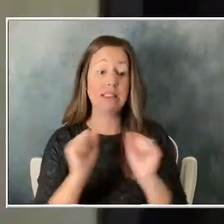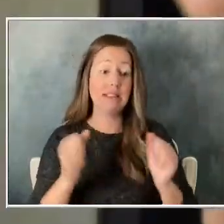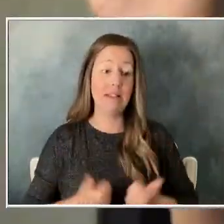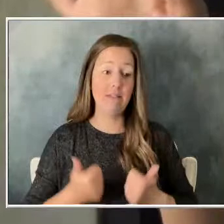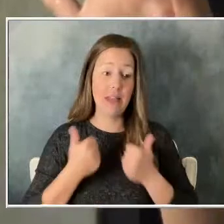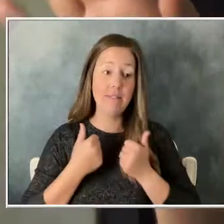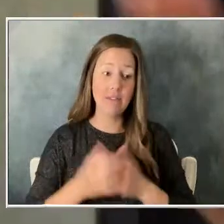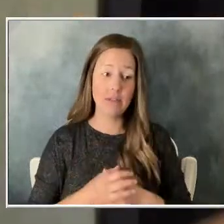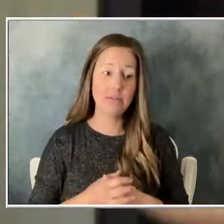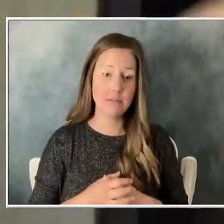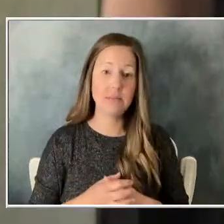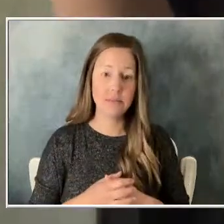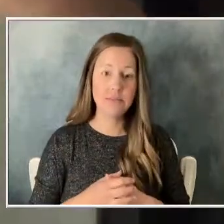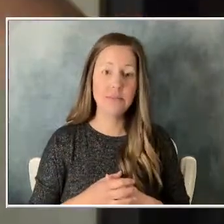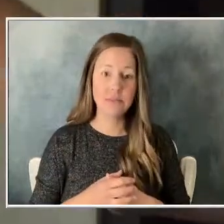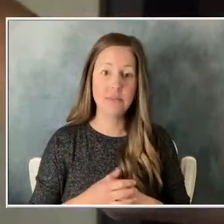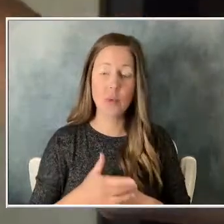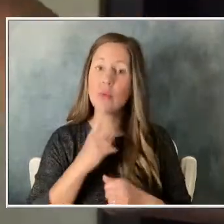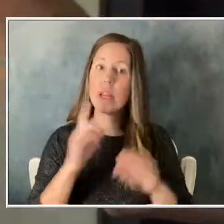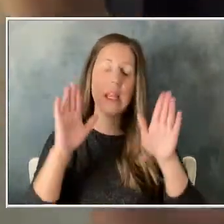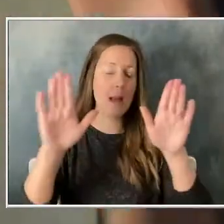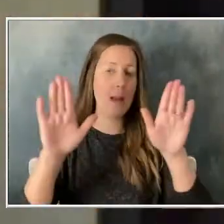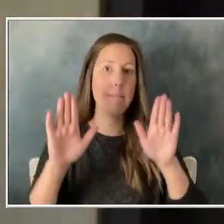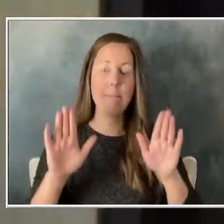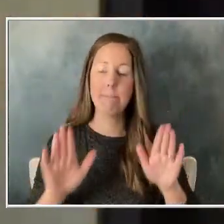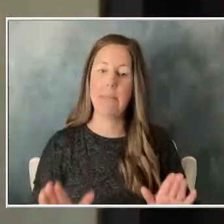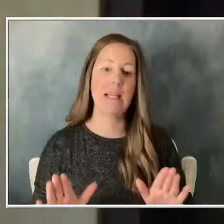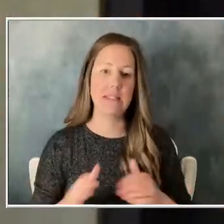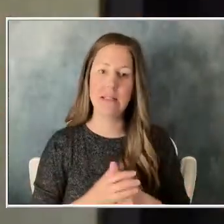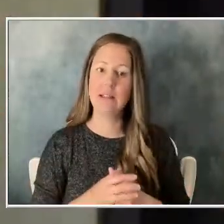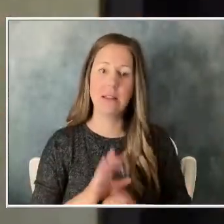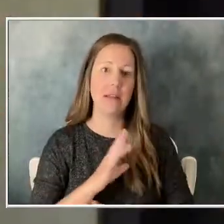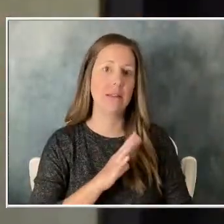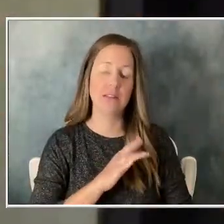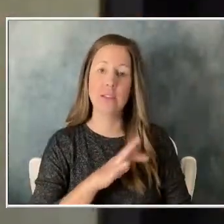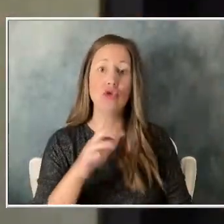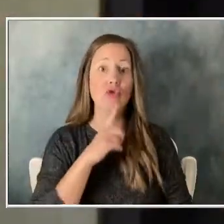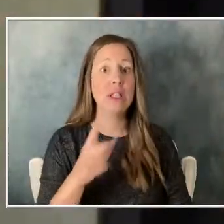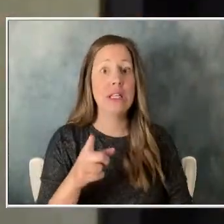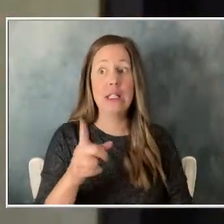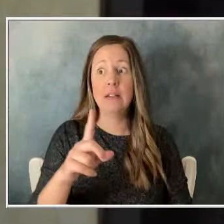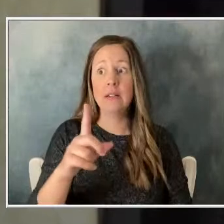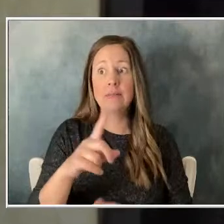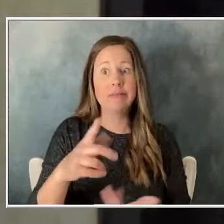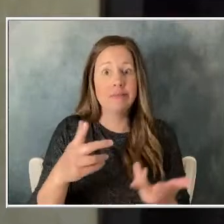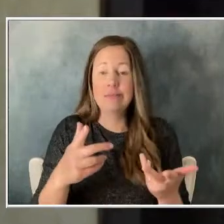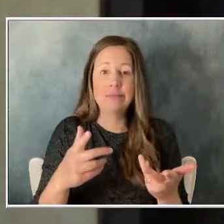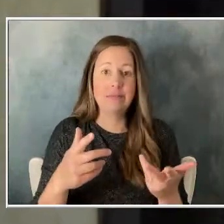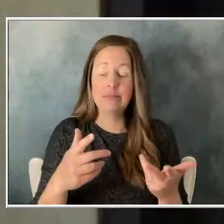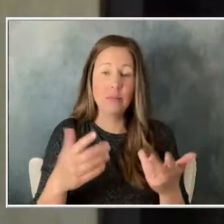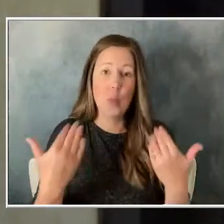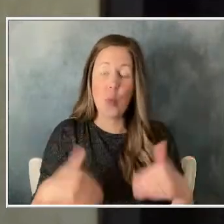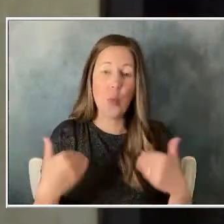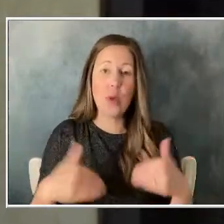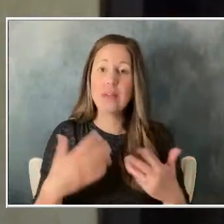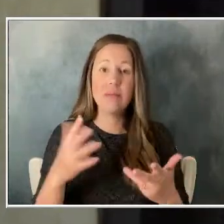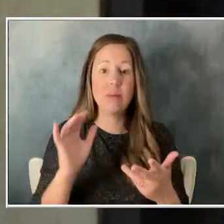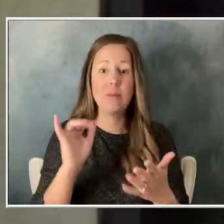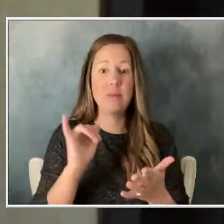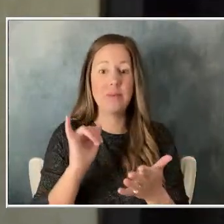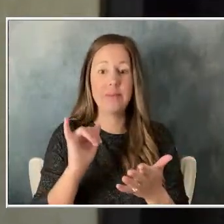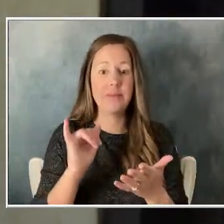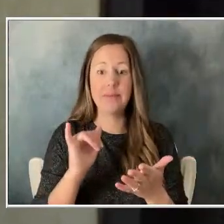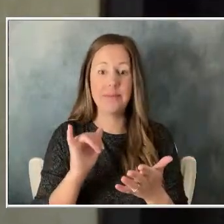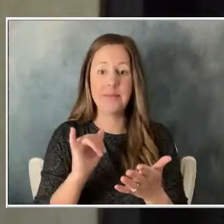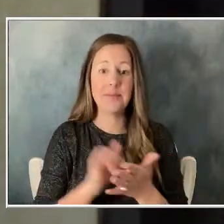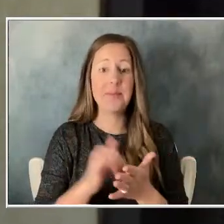of amazing, like over the world. I mean, they never expect. I mean, this is something that, no, I mean, my cancer